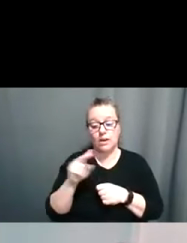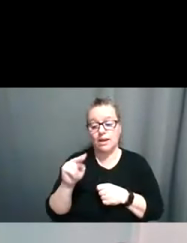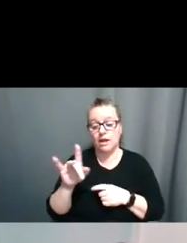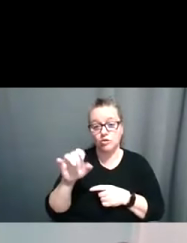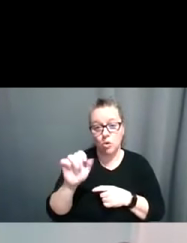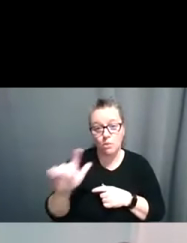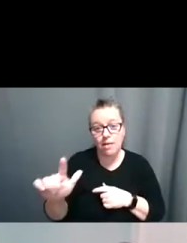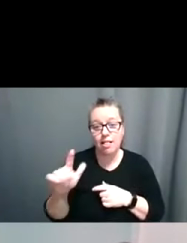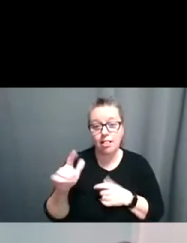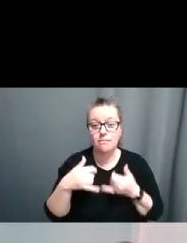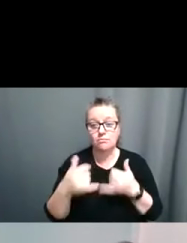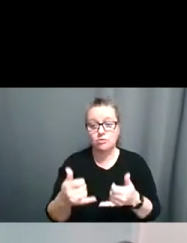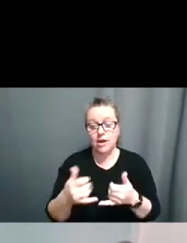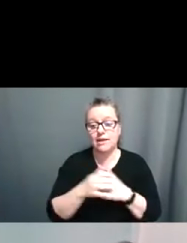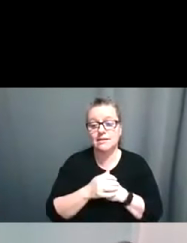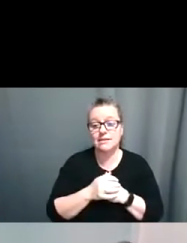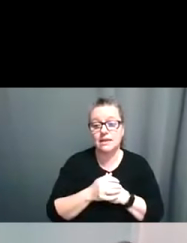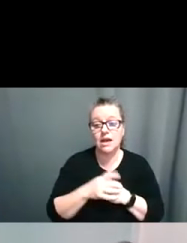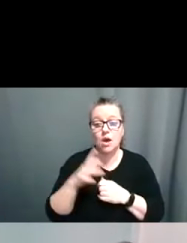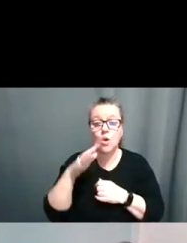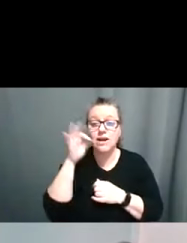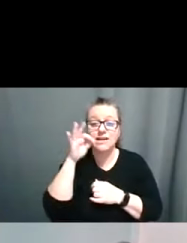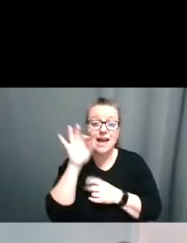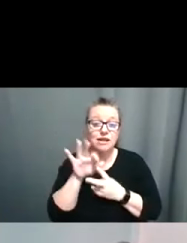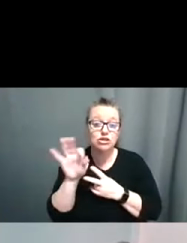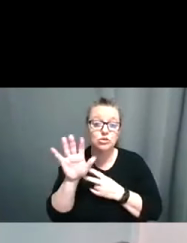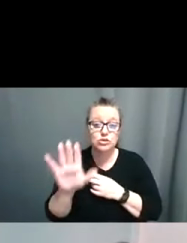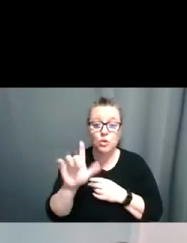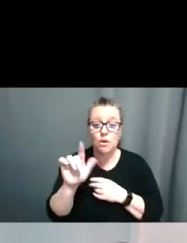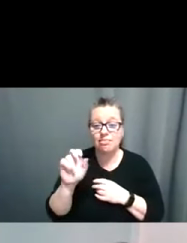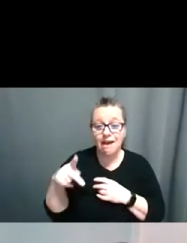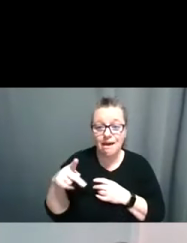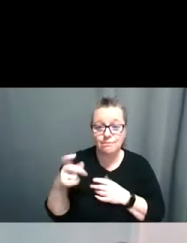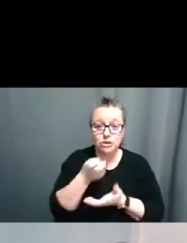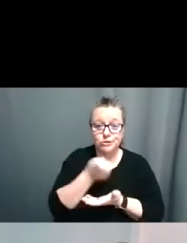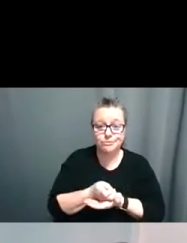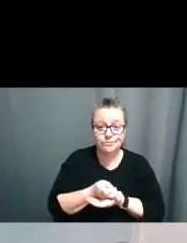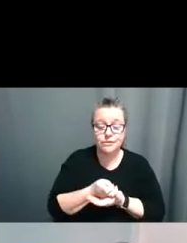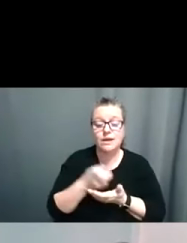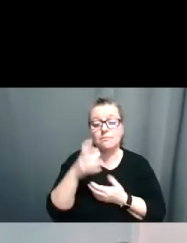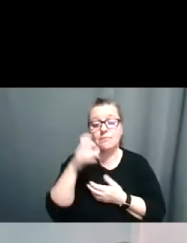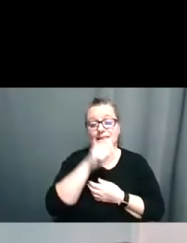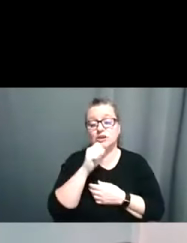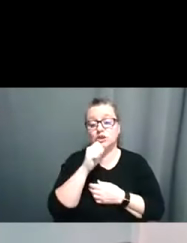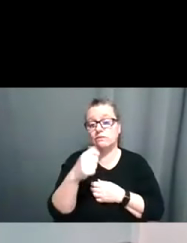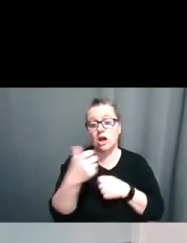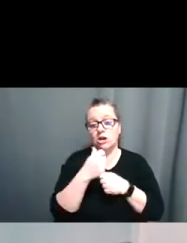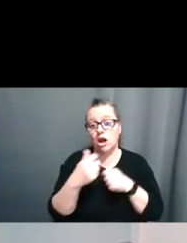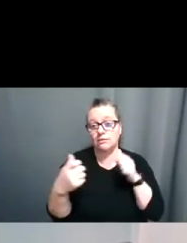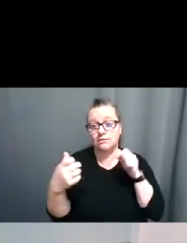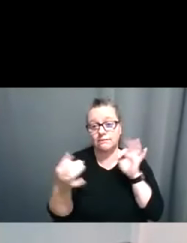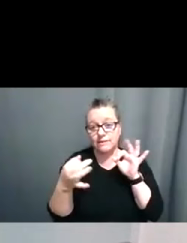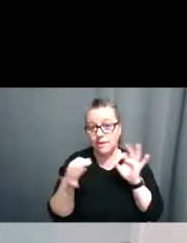having a cat choose your lap of all laps to curl up on, my guess is that you haven't really gotten feedback that's perfect